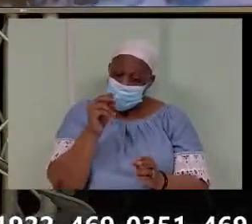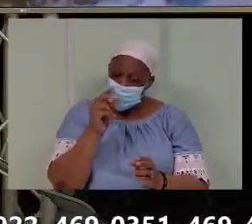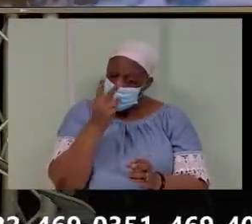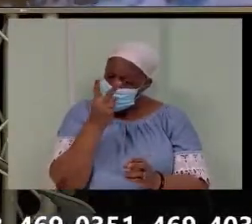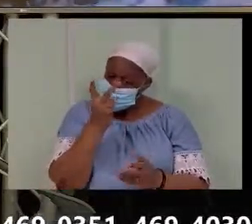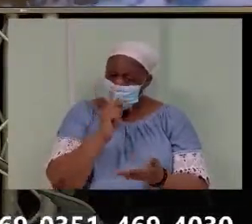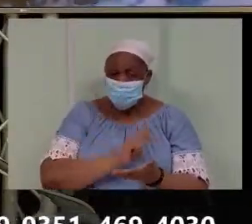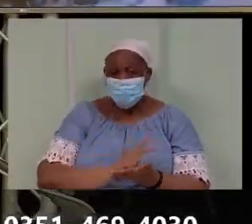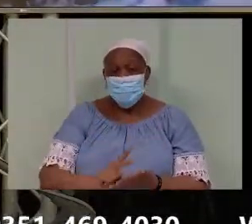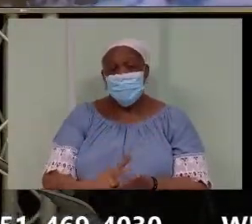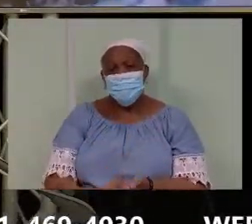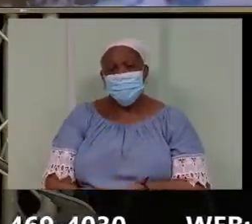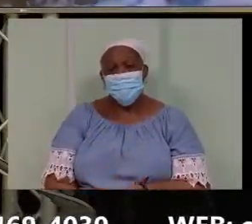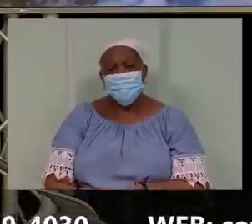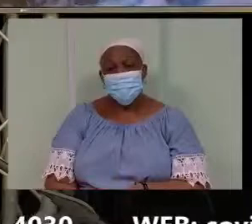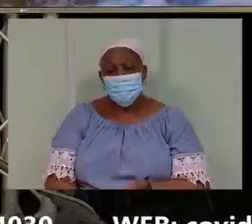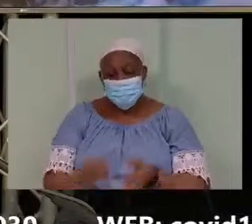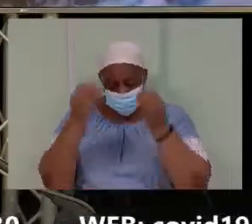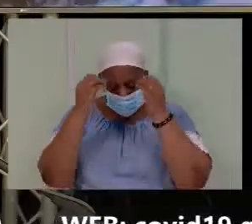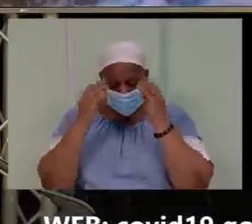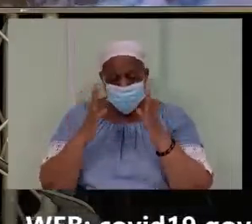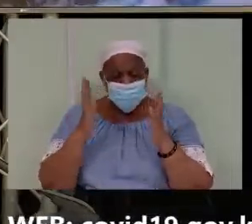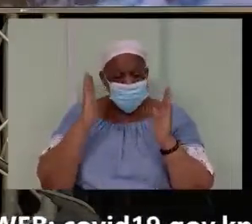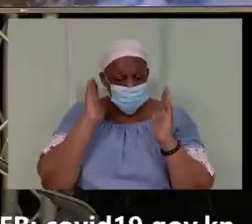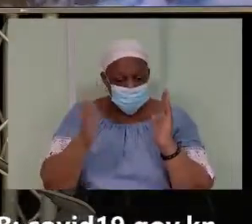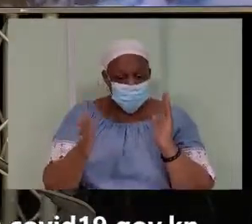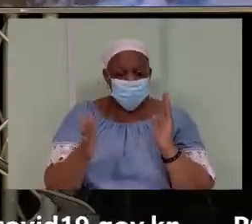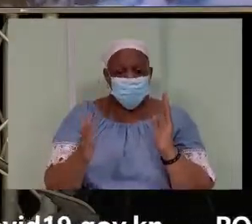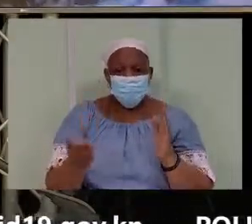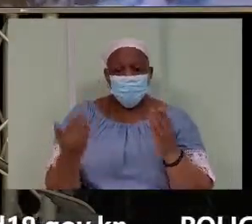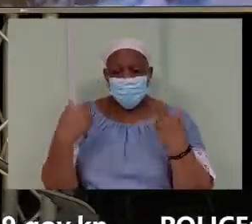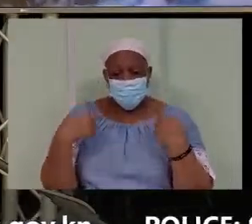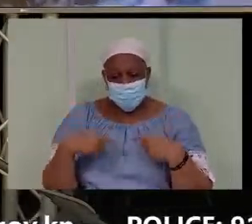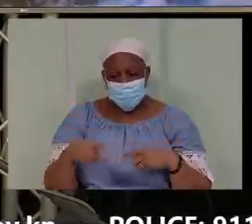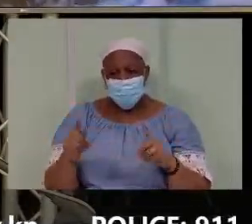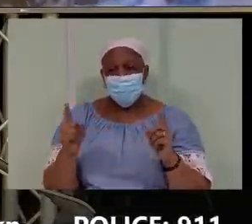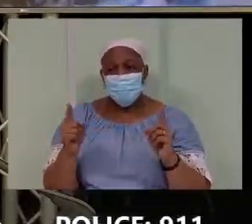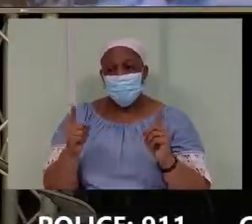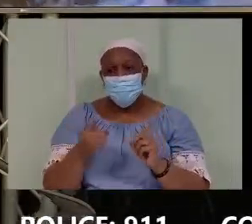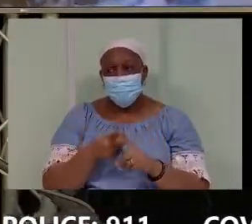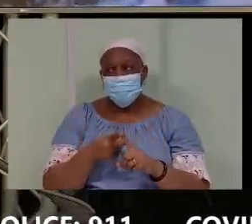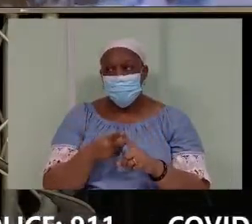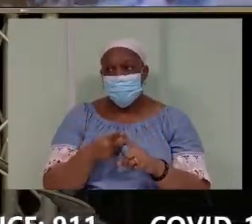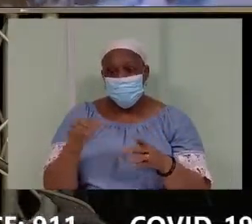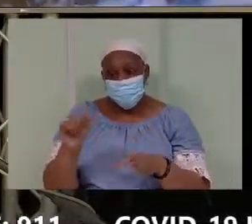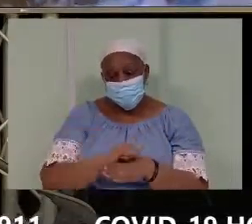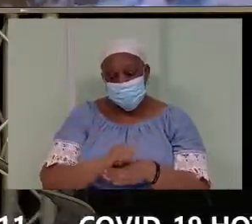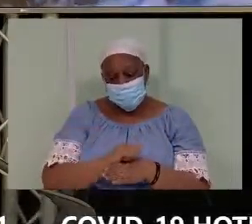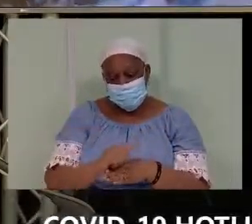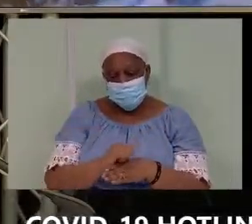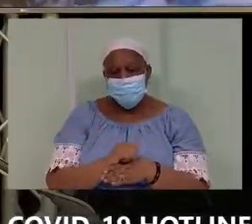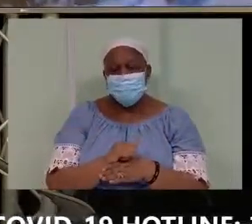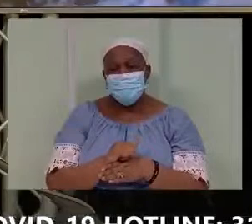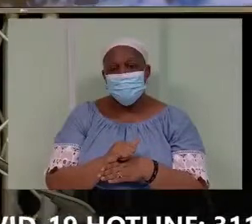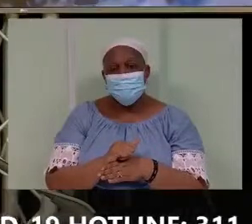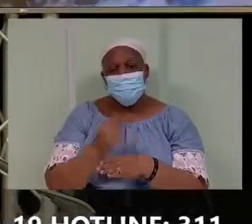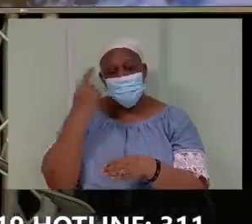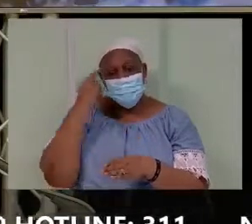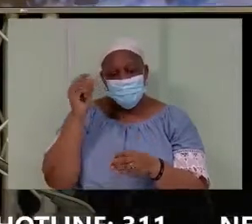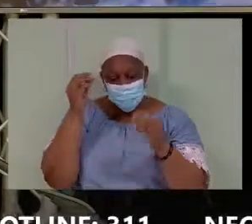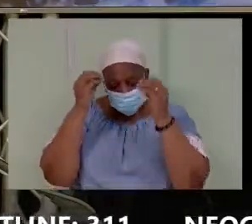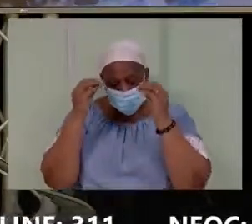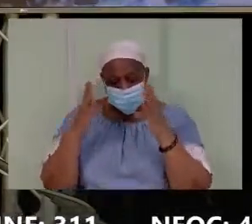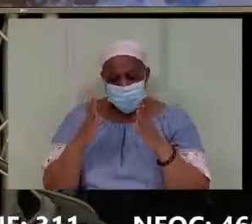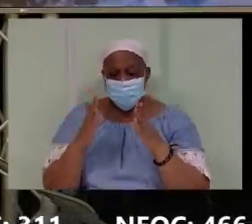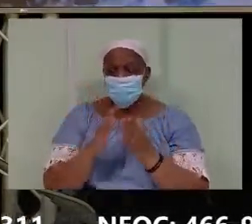weeks or so, teachers would be re-engaged with training for teaching